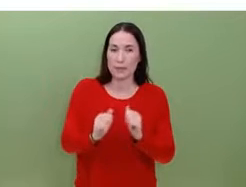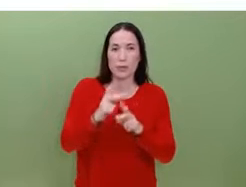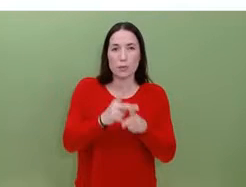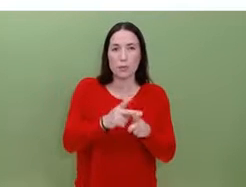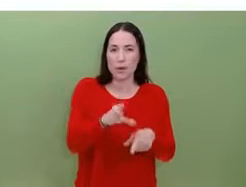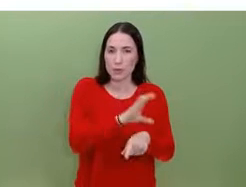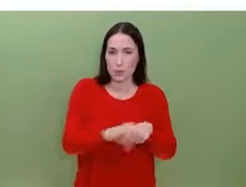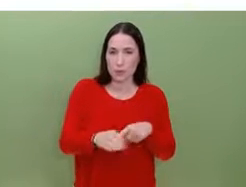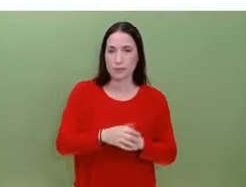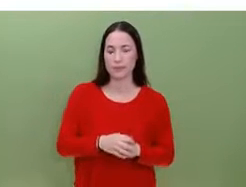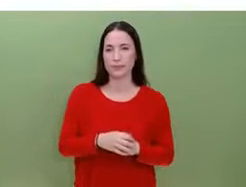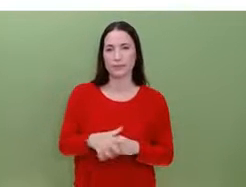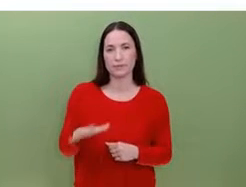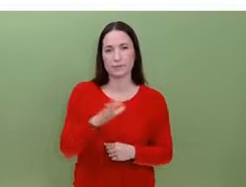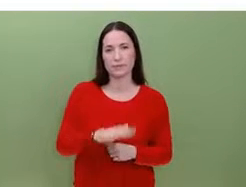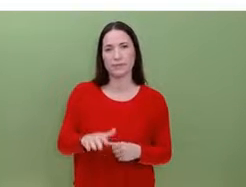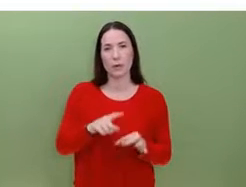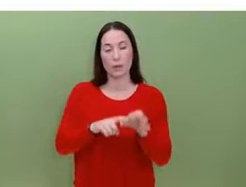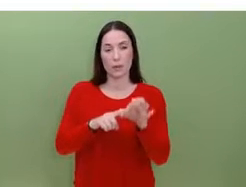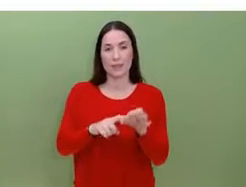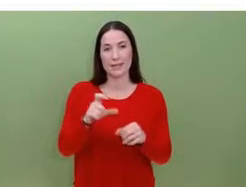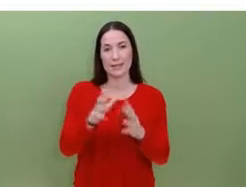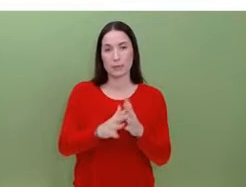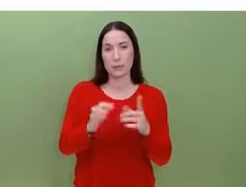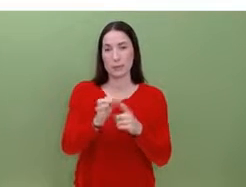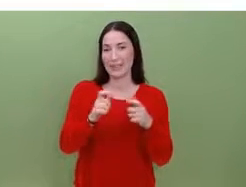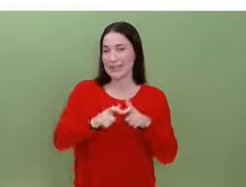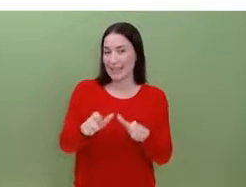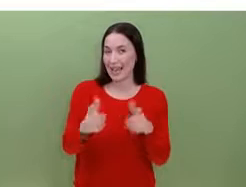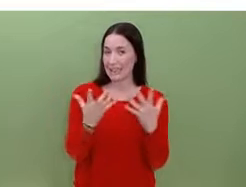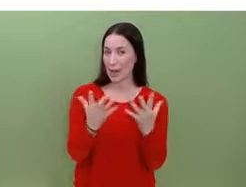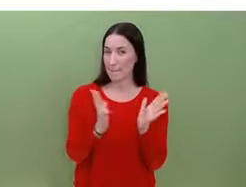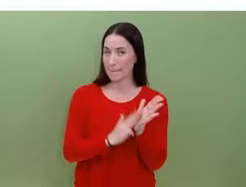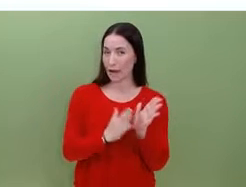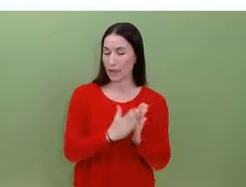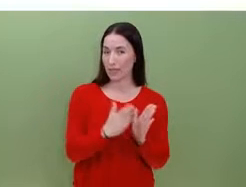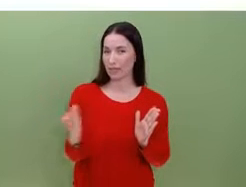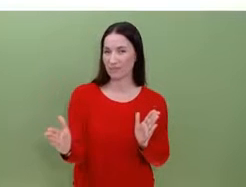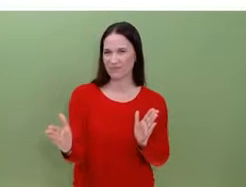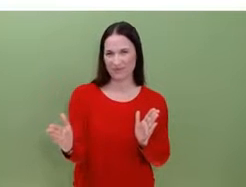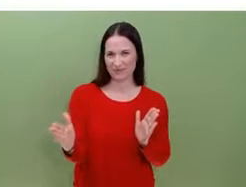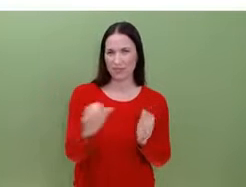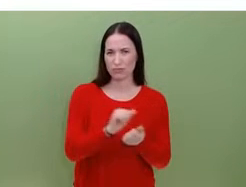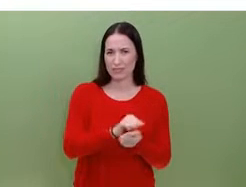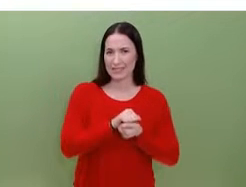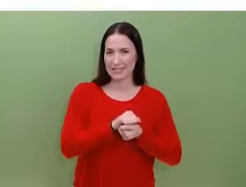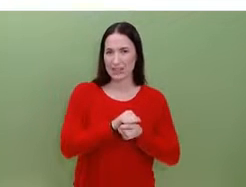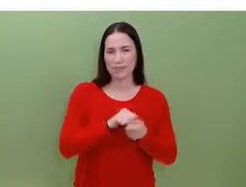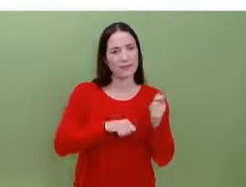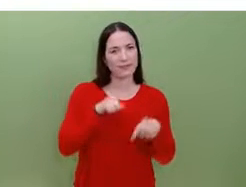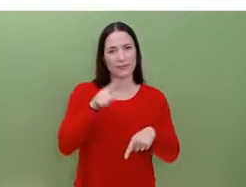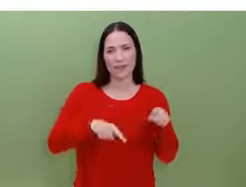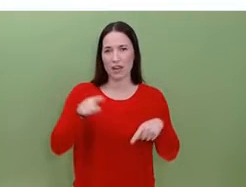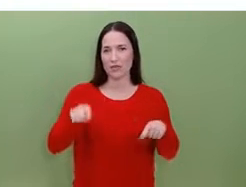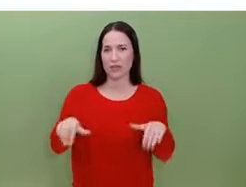qualified CWPs stayed in their role for 10 months, but this retention rate varied largely by service, with some